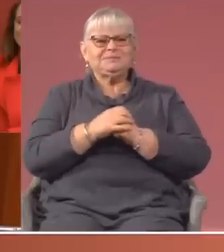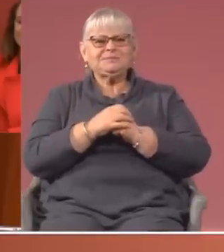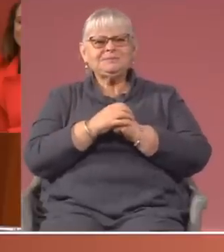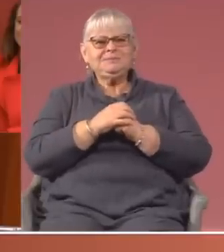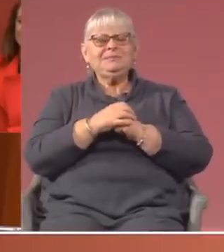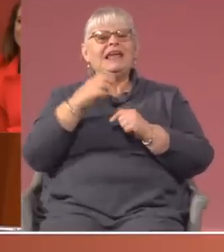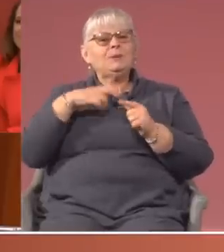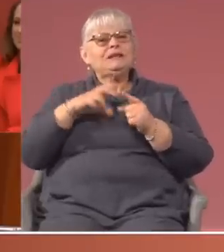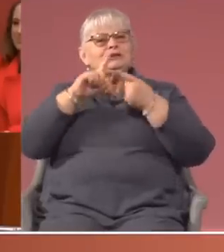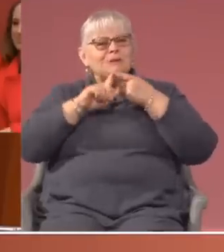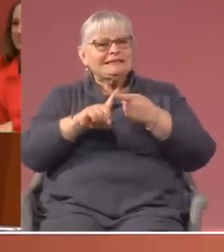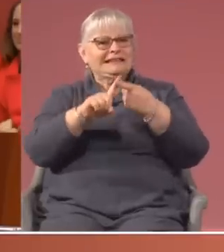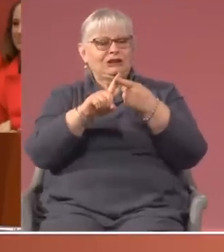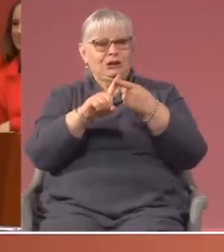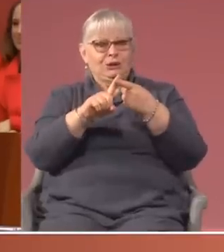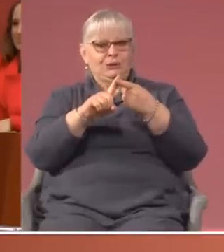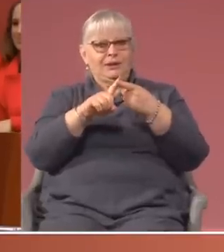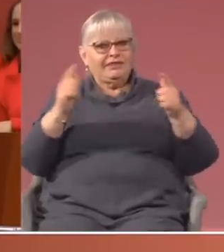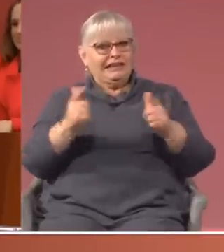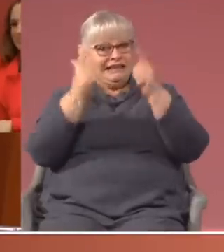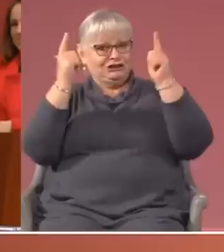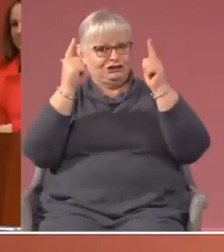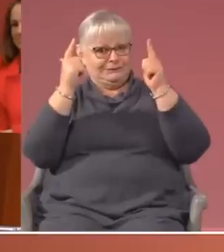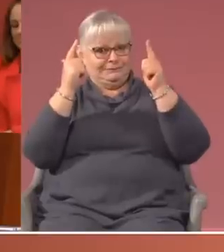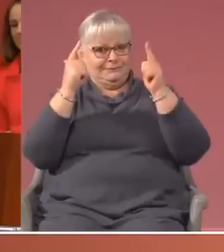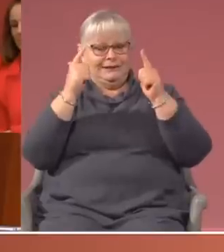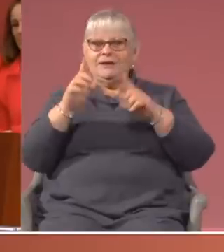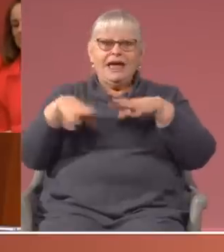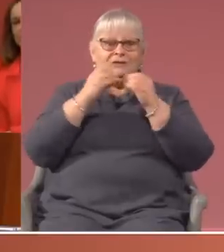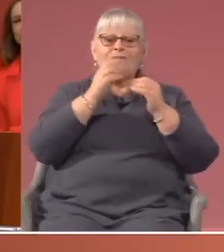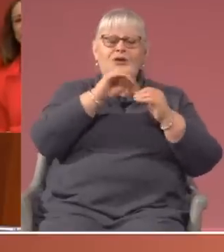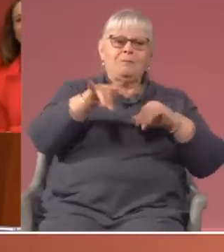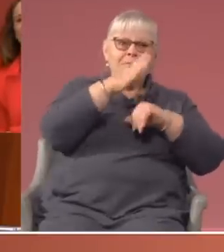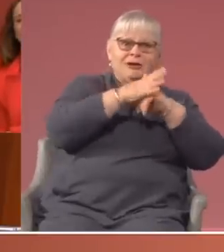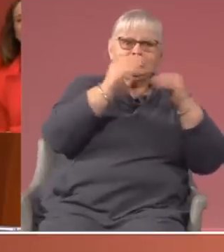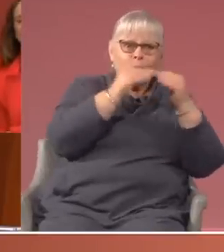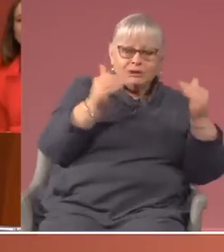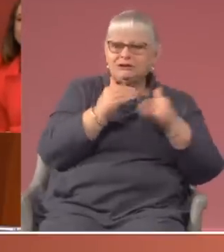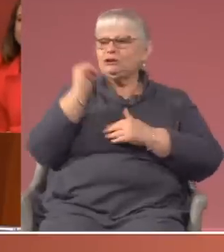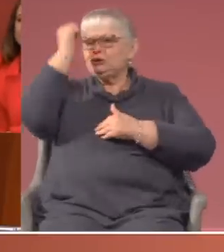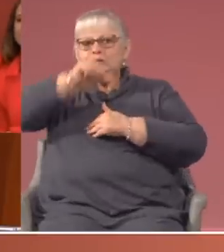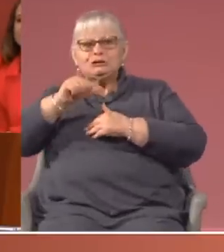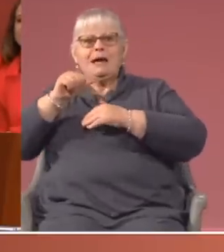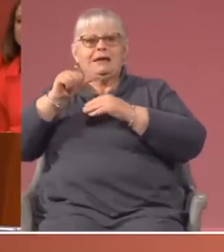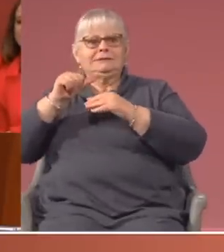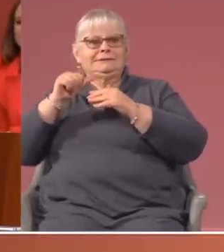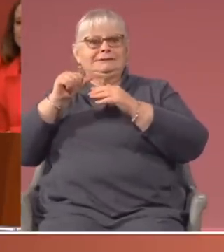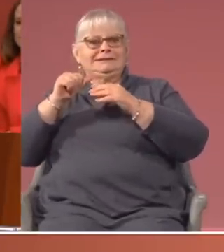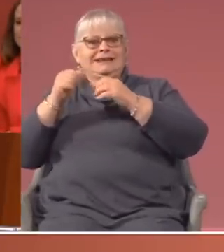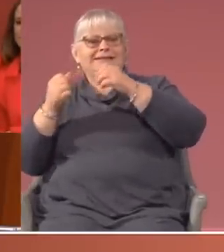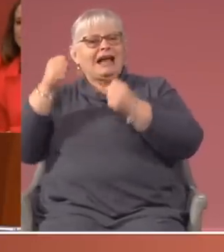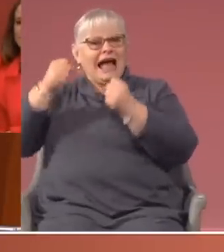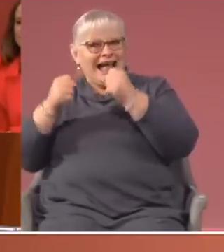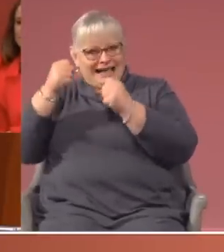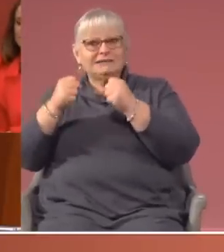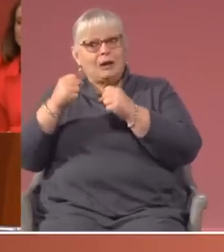And we need to continue our legacy of leadership on everything from marriage equality to the smart energy transition, which we so desperately need to